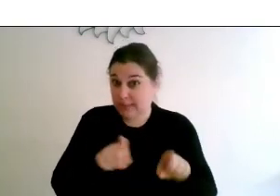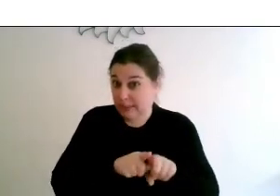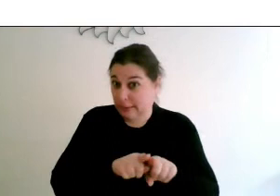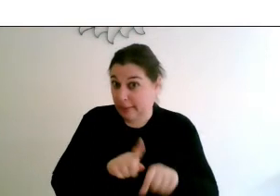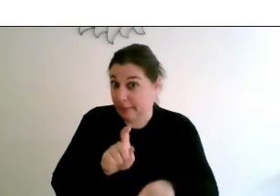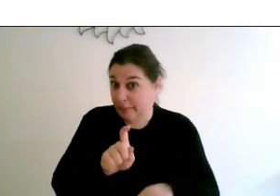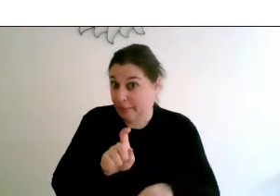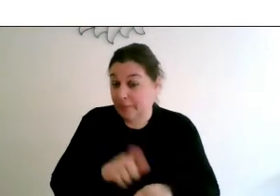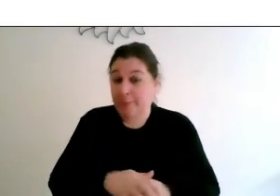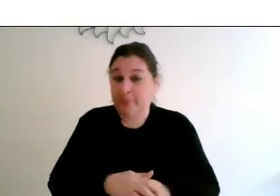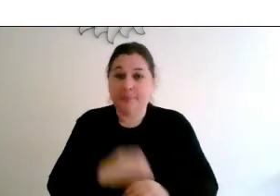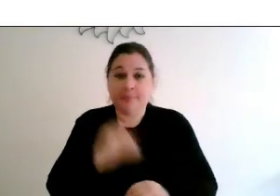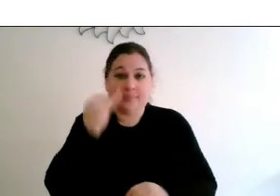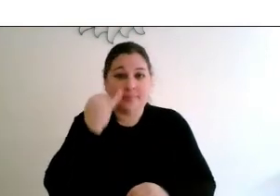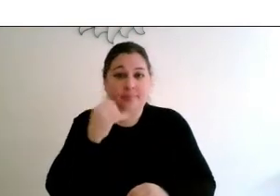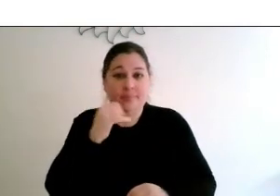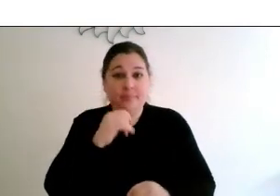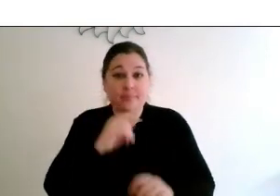slope,